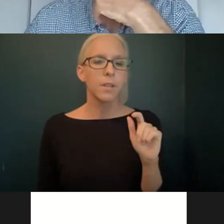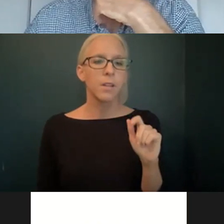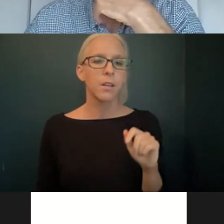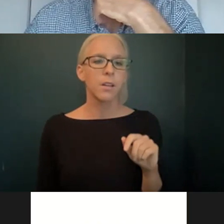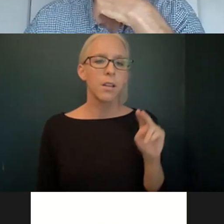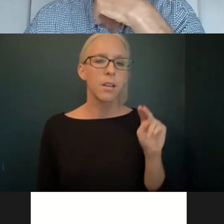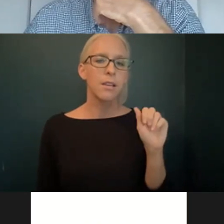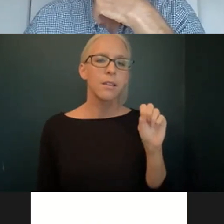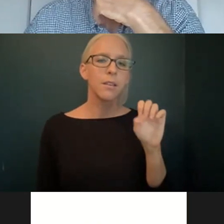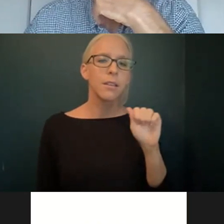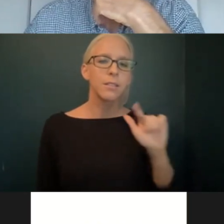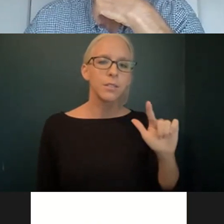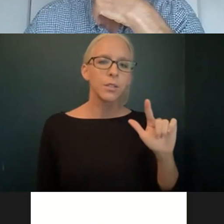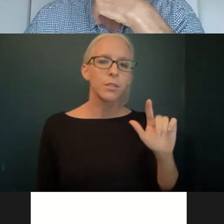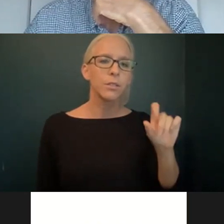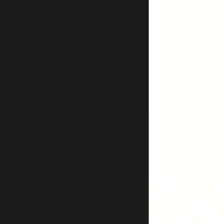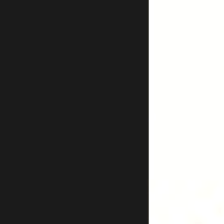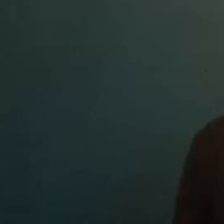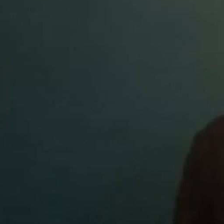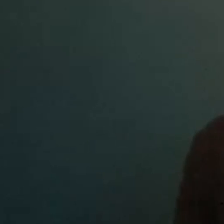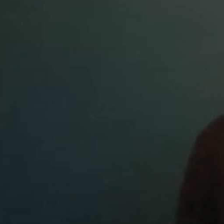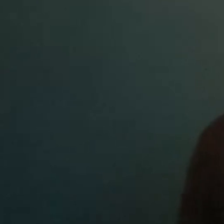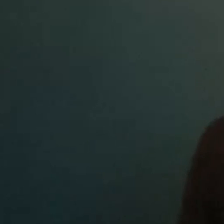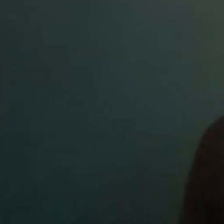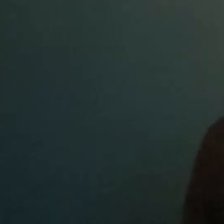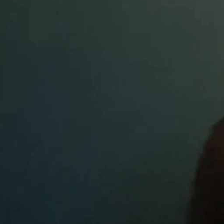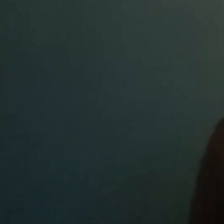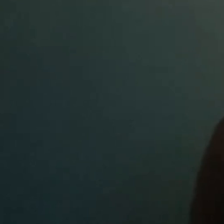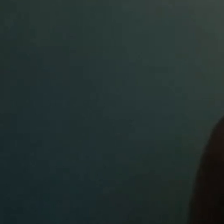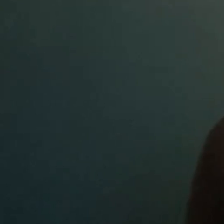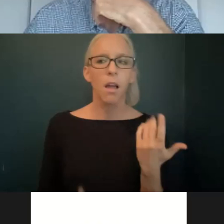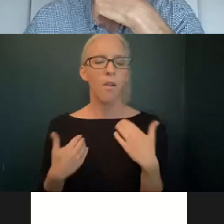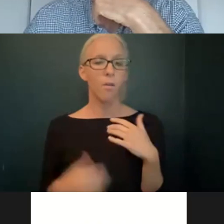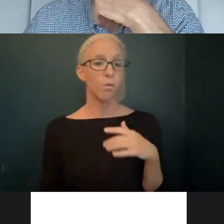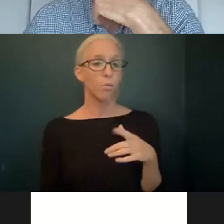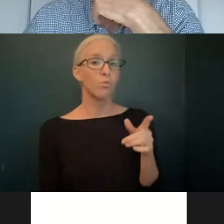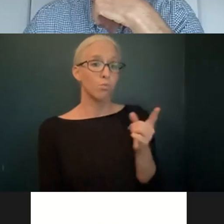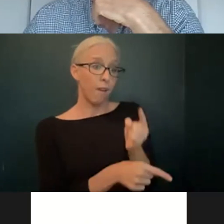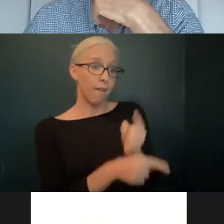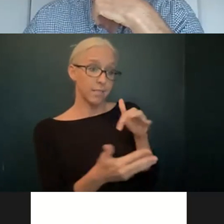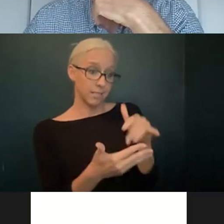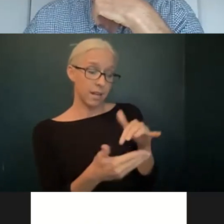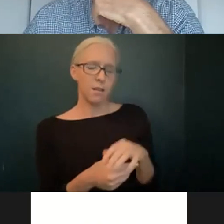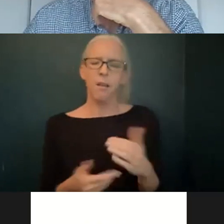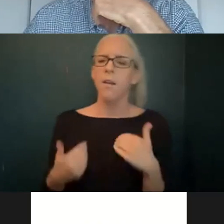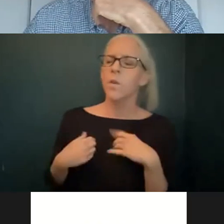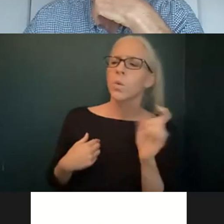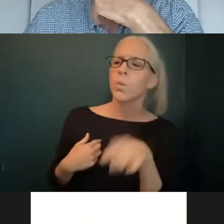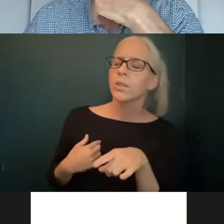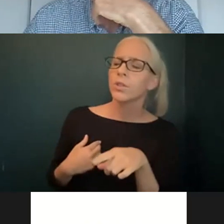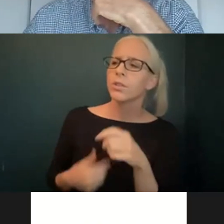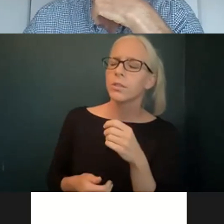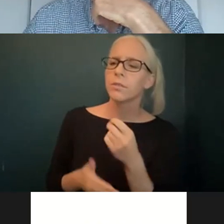That's right? one of the ones that we're studying, correct, yes. So I have a question about that because I was asking a doctor a few weeks